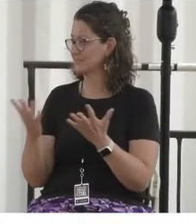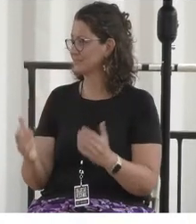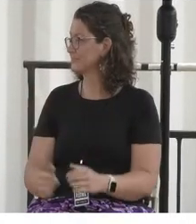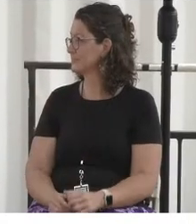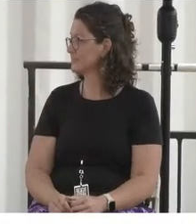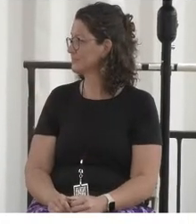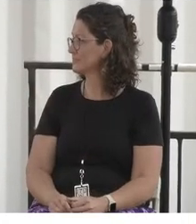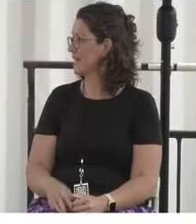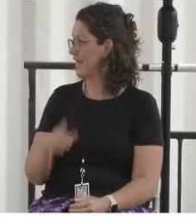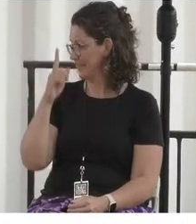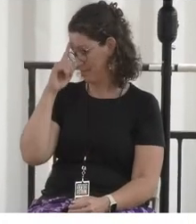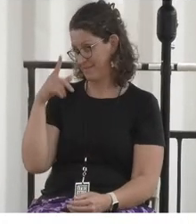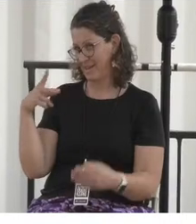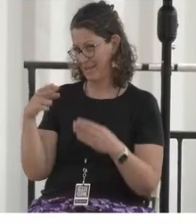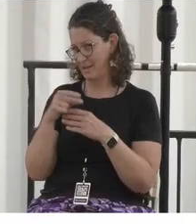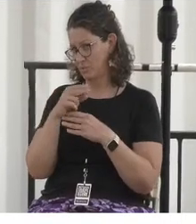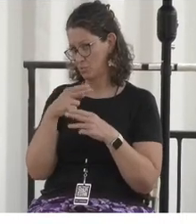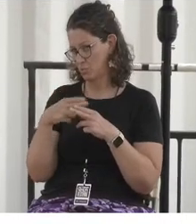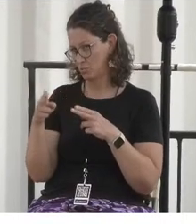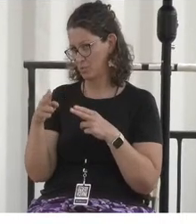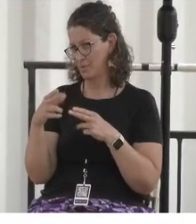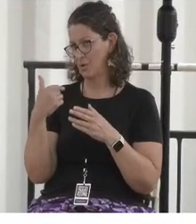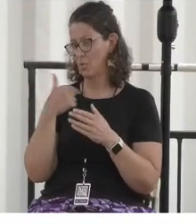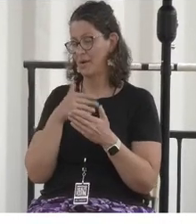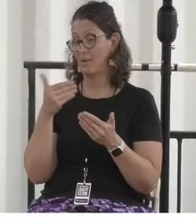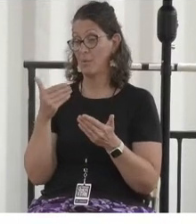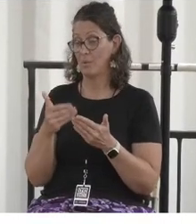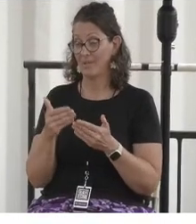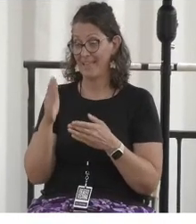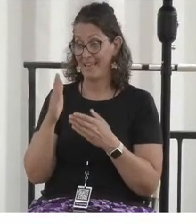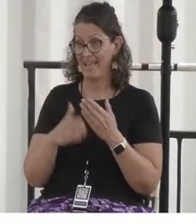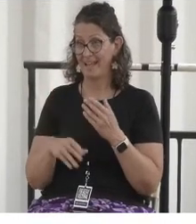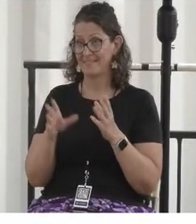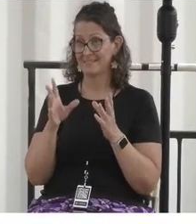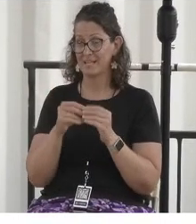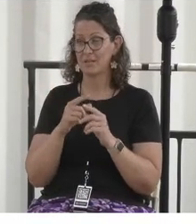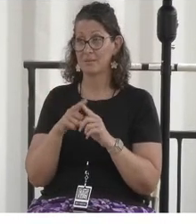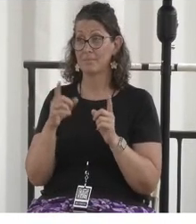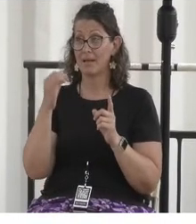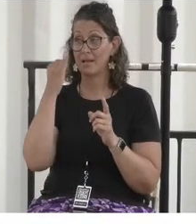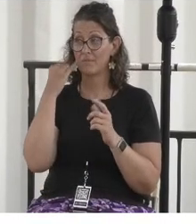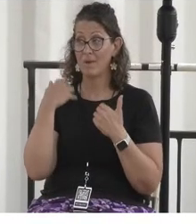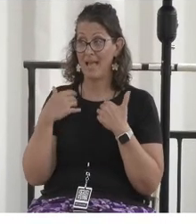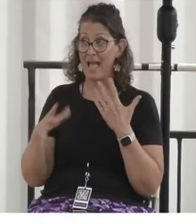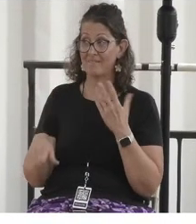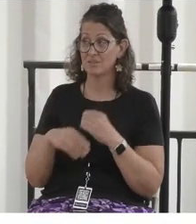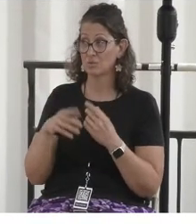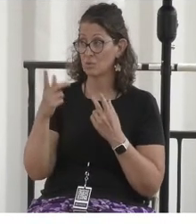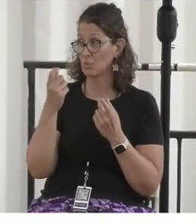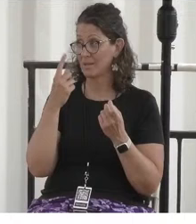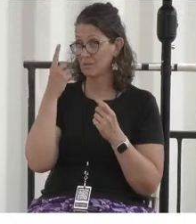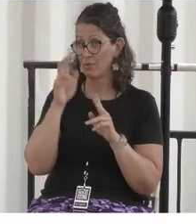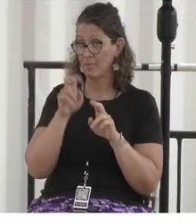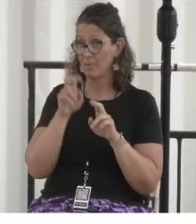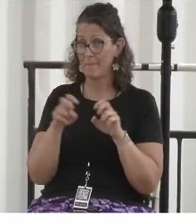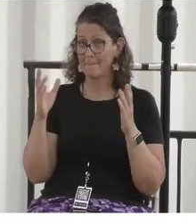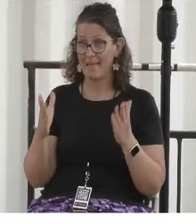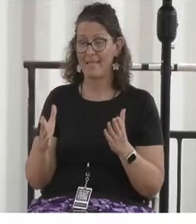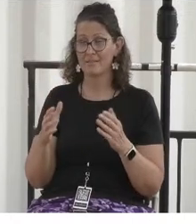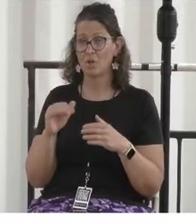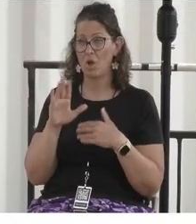I think we're going to have to cut it short there, so we're coming to the end of our session. But if you have additional questions for any of our panelists,